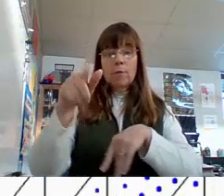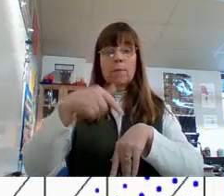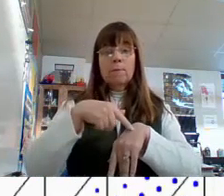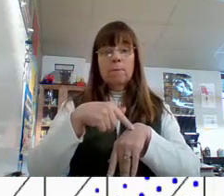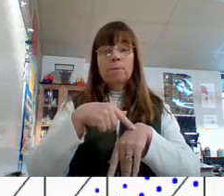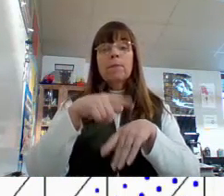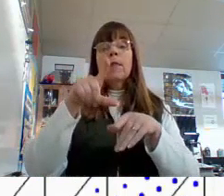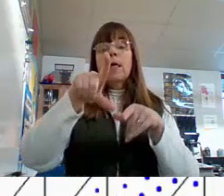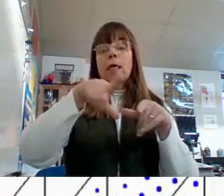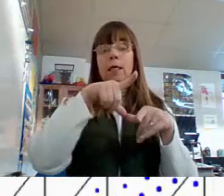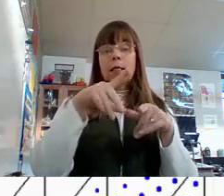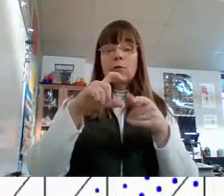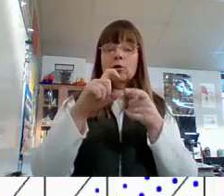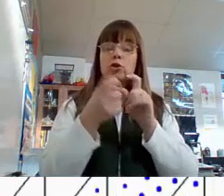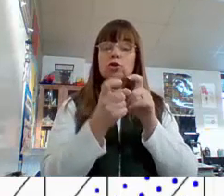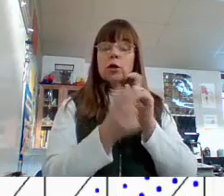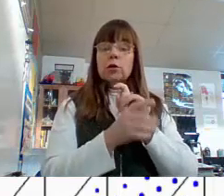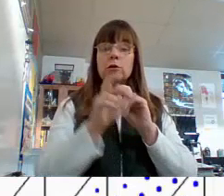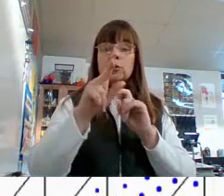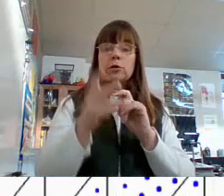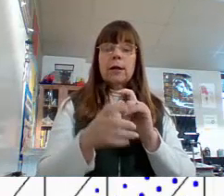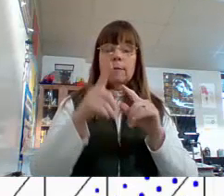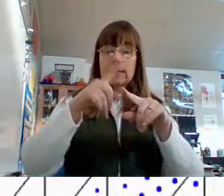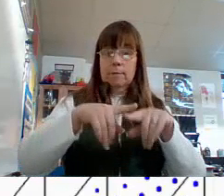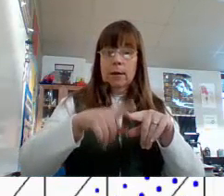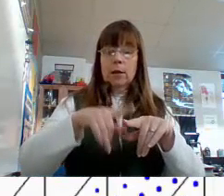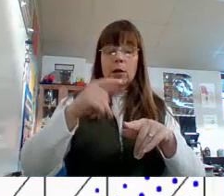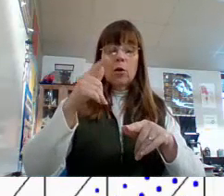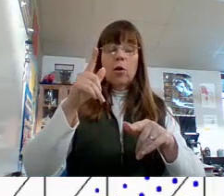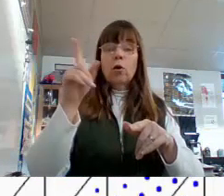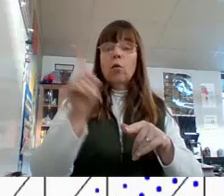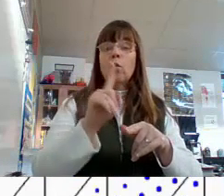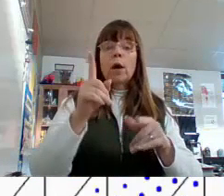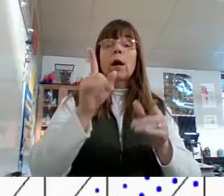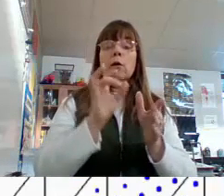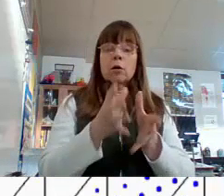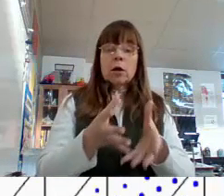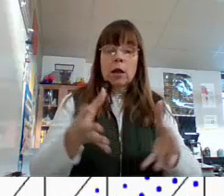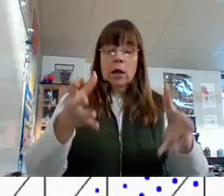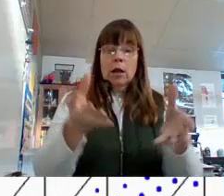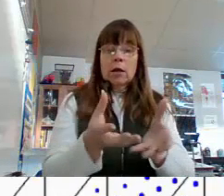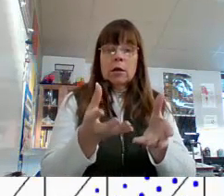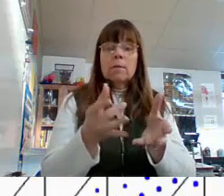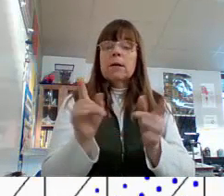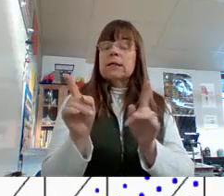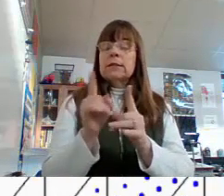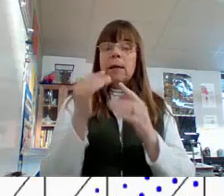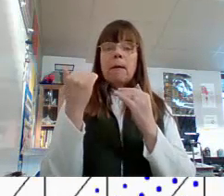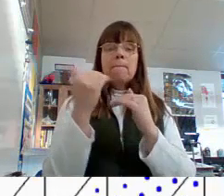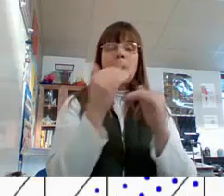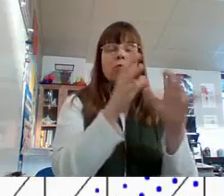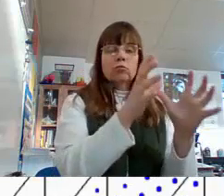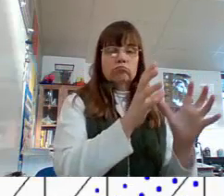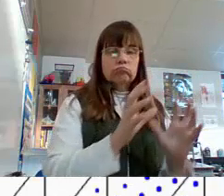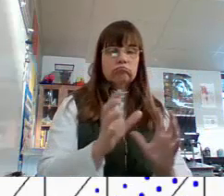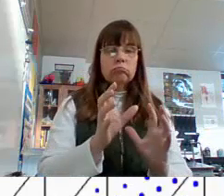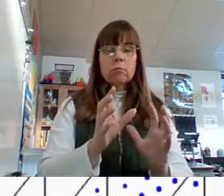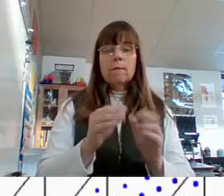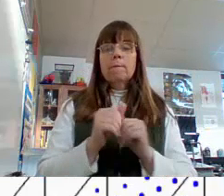liquid changes its shape depending on what container it's in, but it's always the same amount. It's always the same volume of